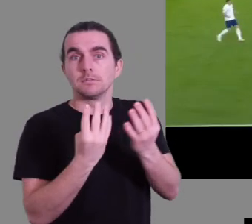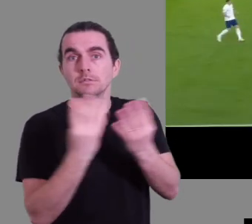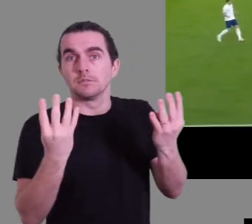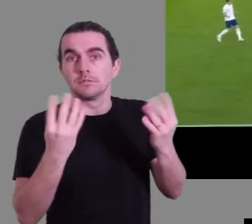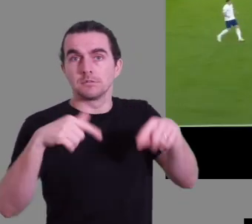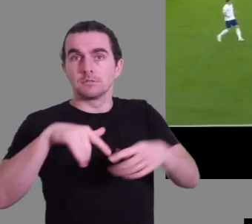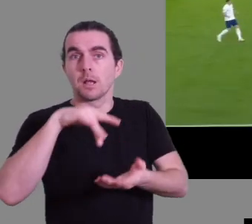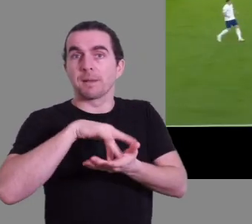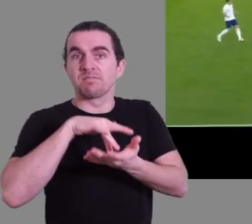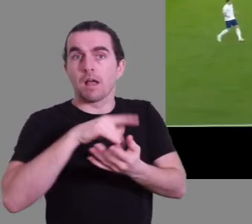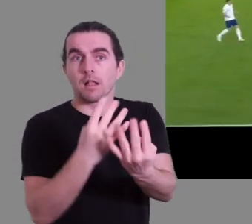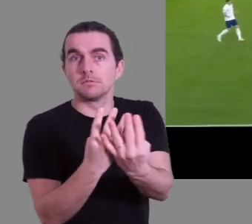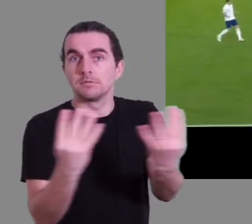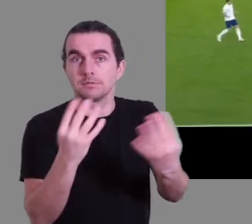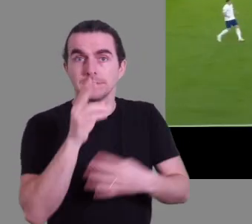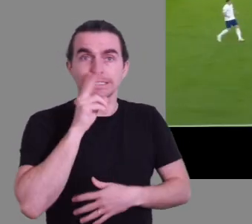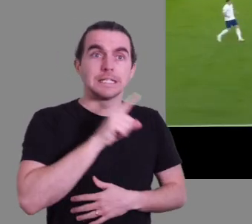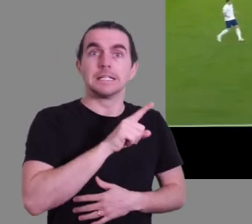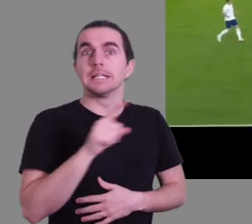in midfield.